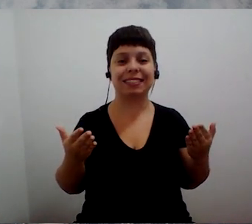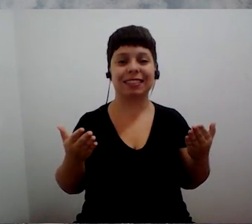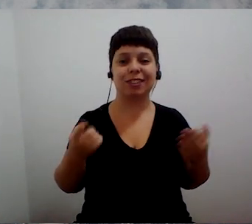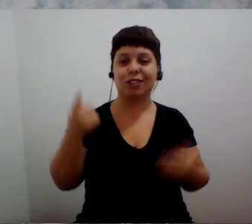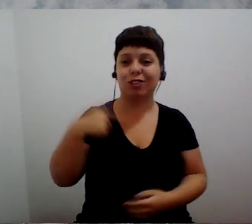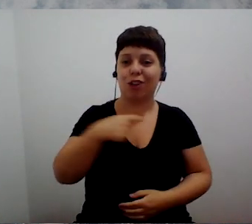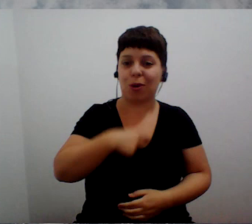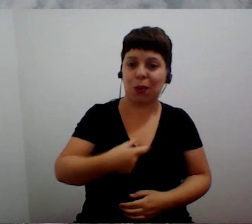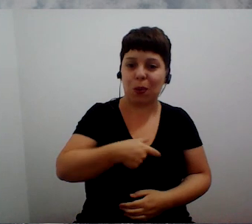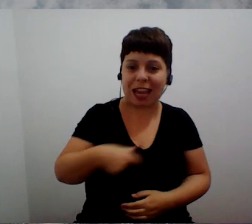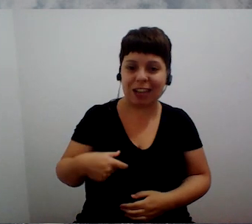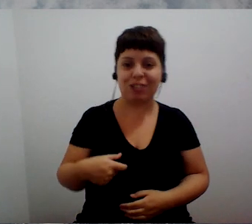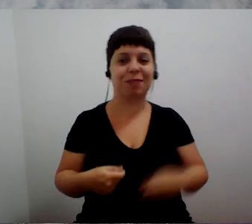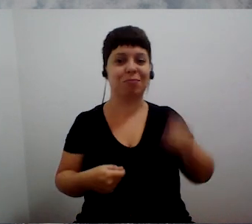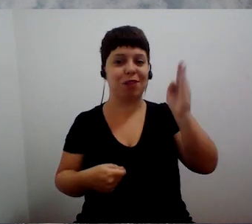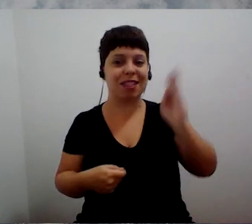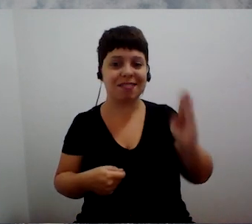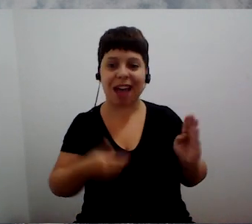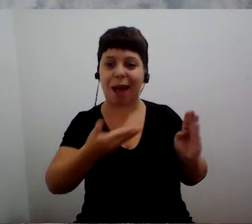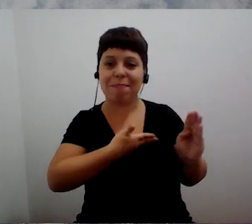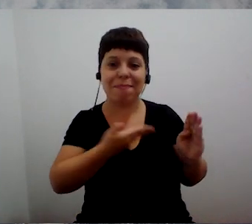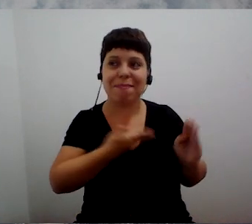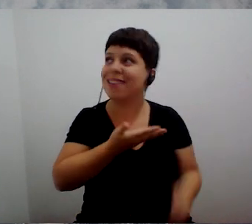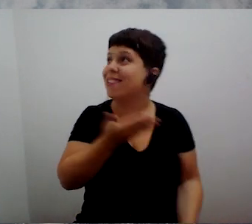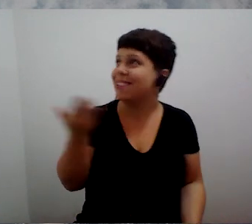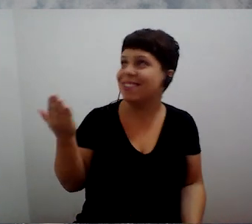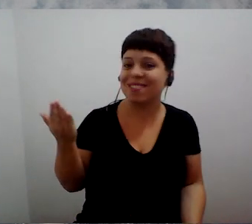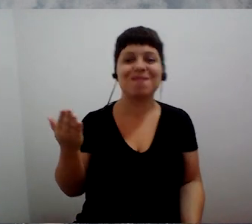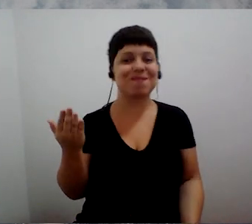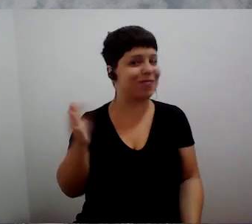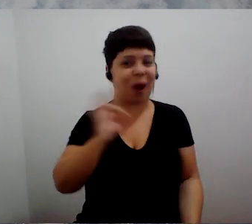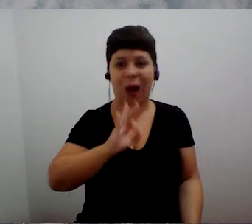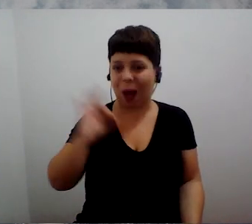Norwegian and Brazilian friends and colleagues.